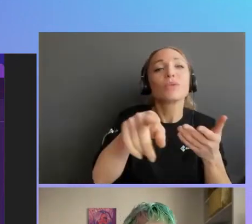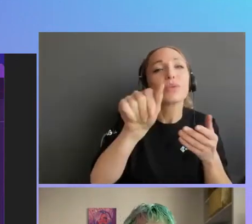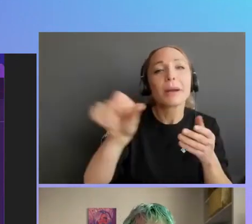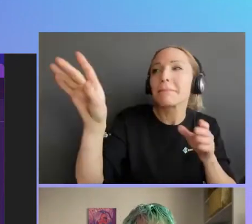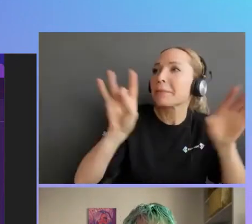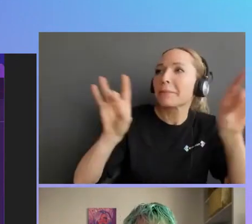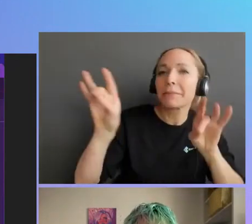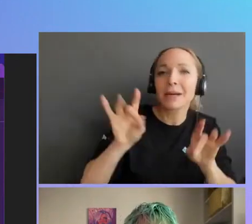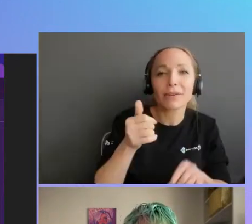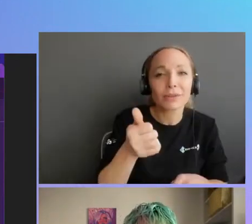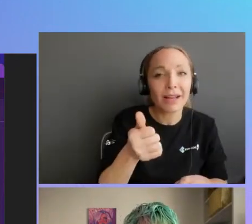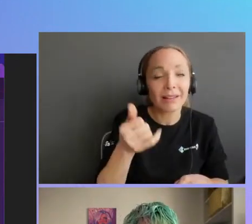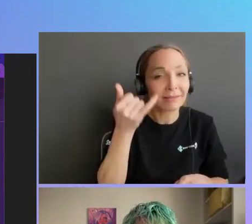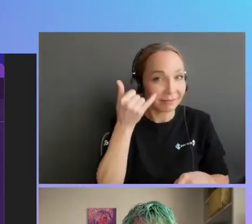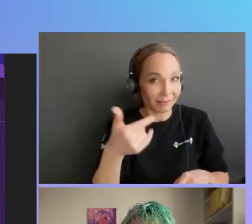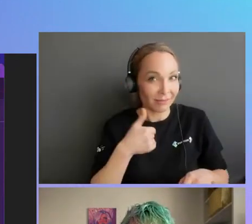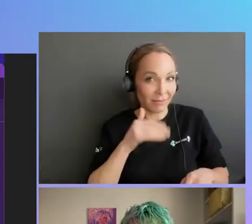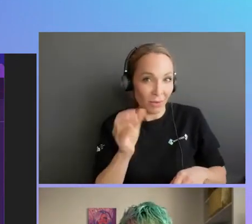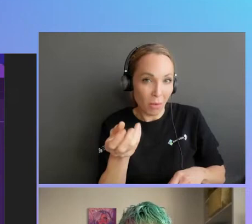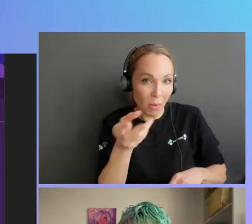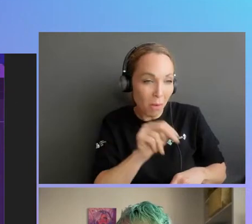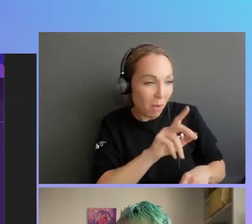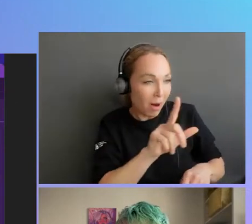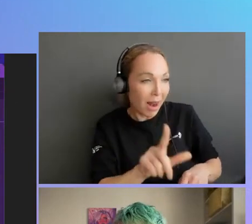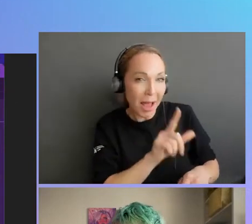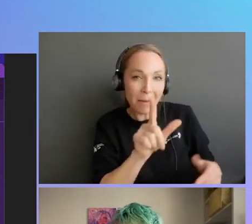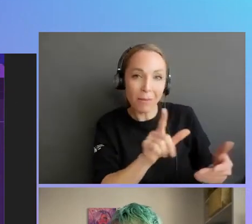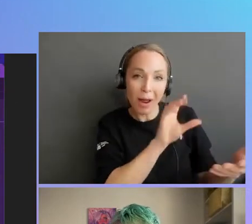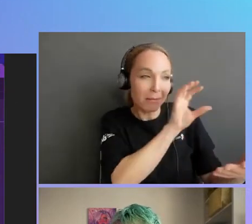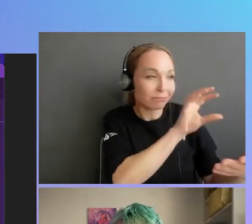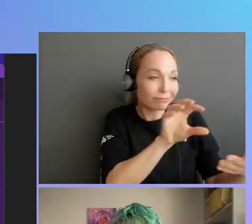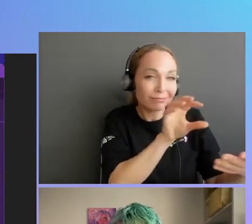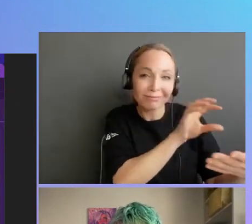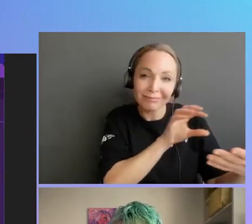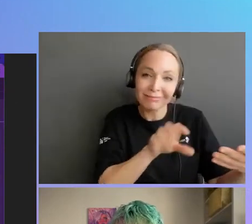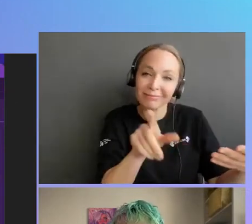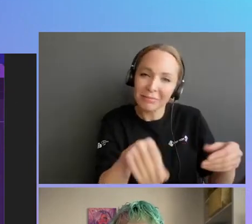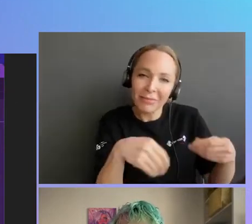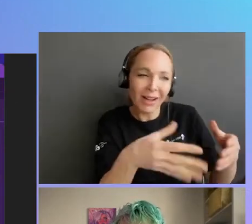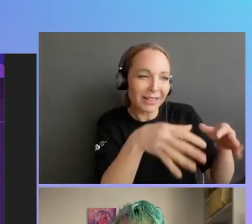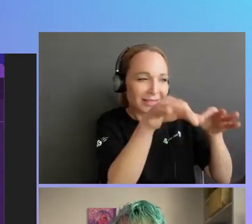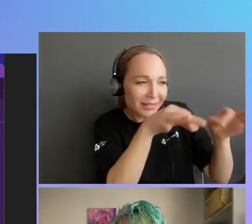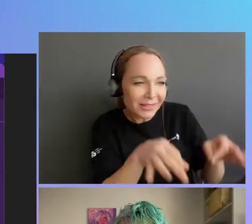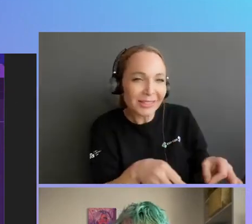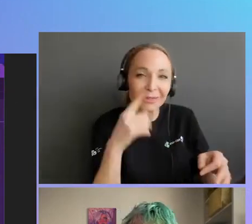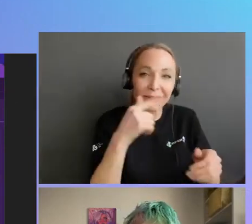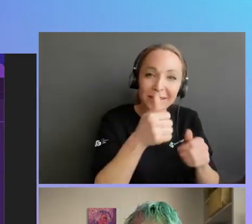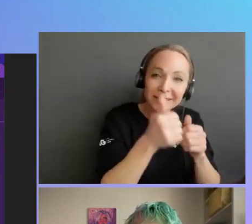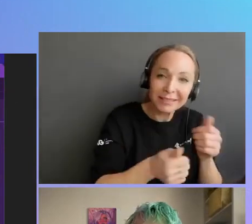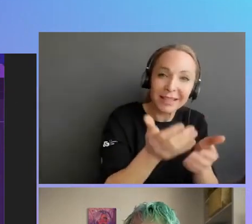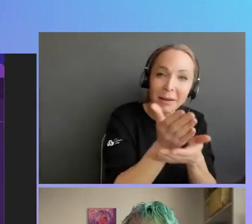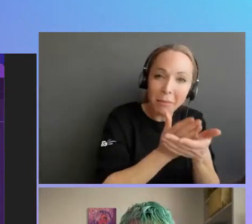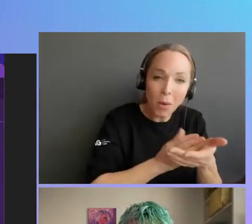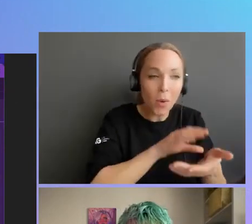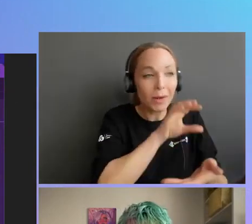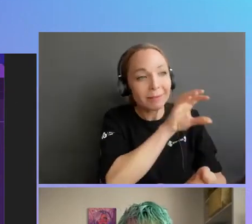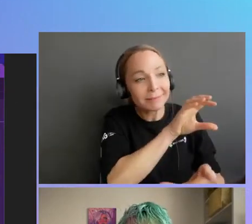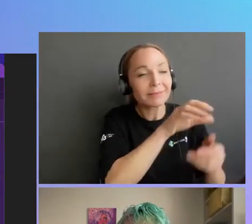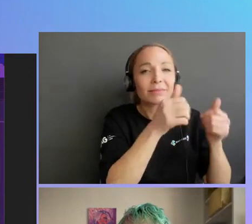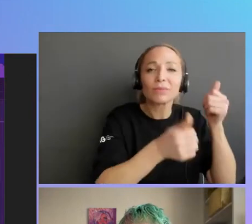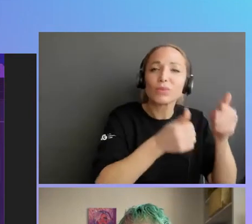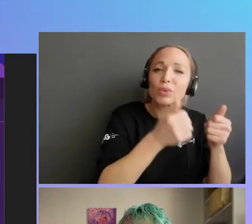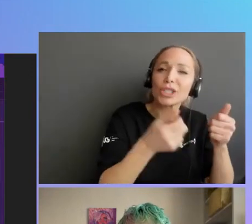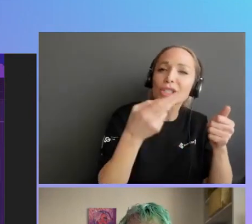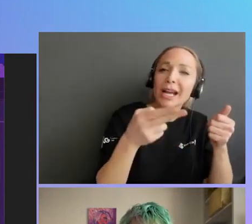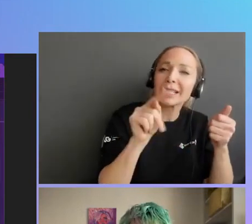you build. You can go in and provide definitions for all of your components and which HTML property, or sorry, which HTML element they map